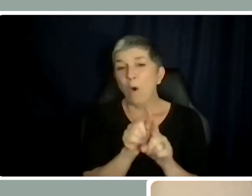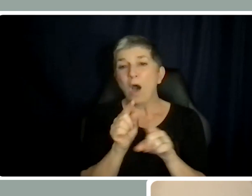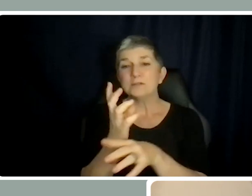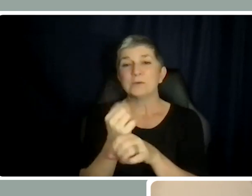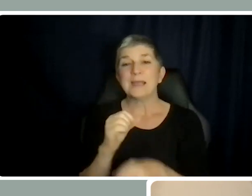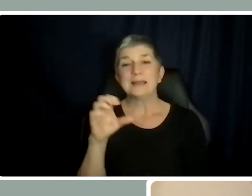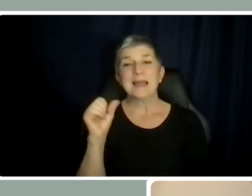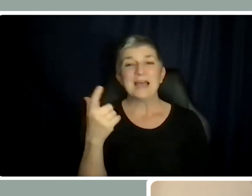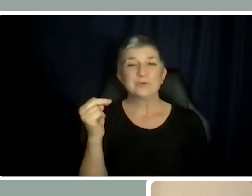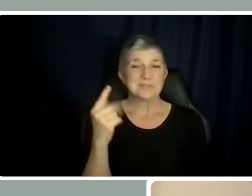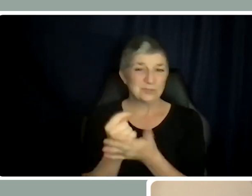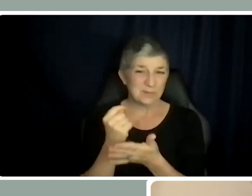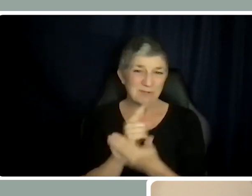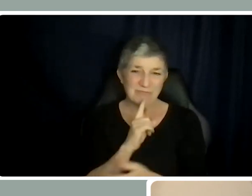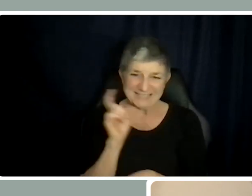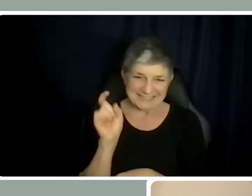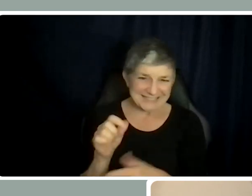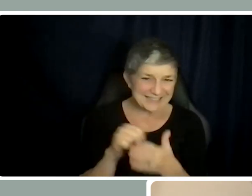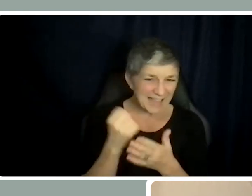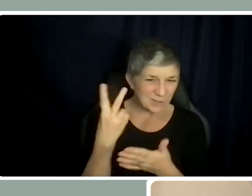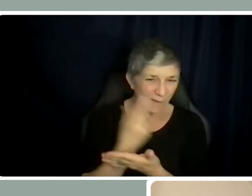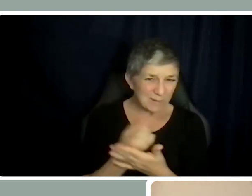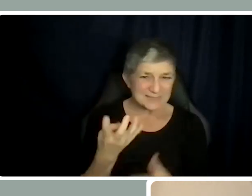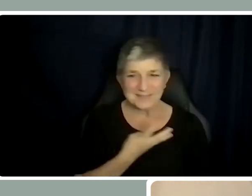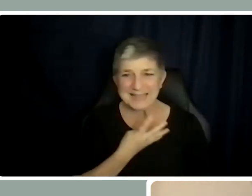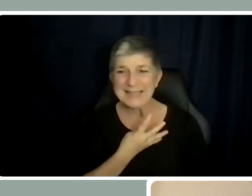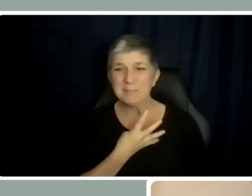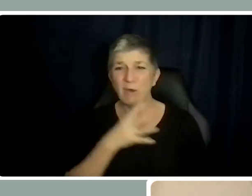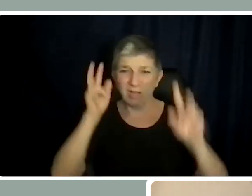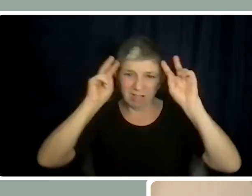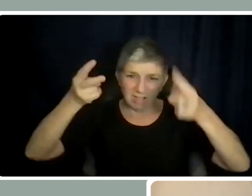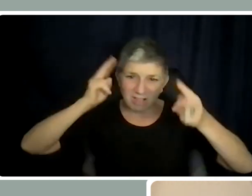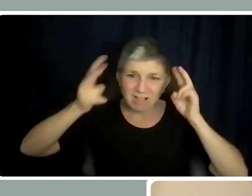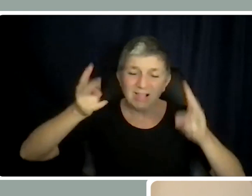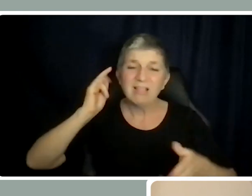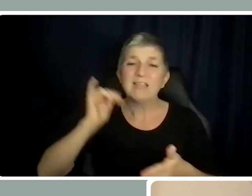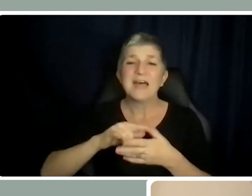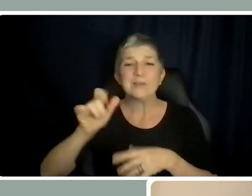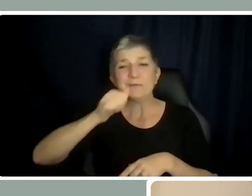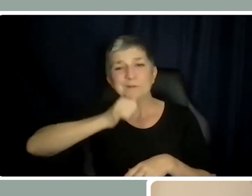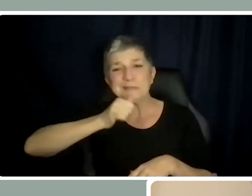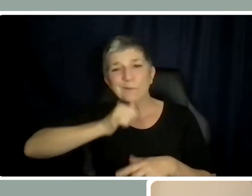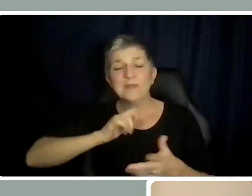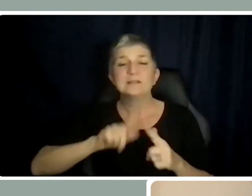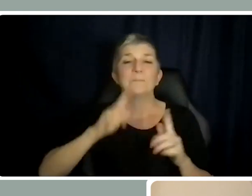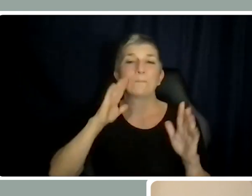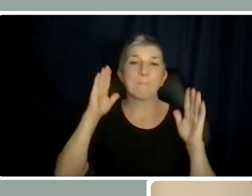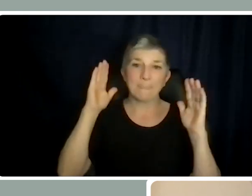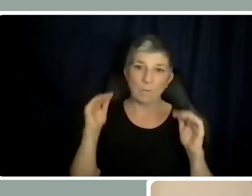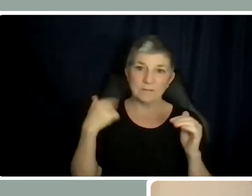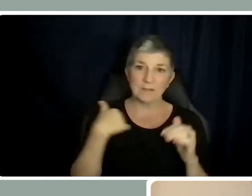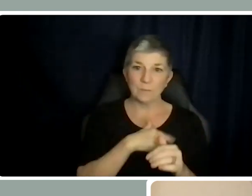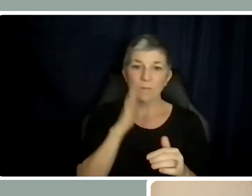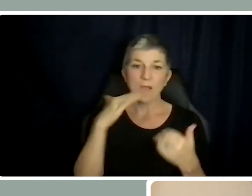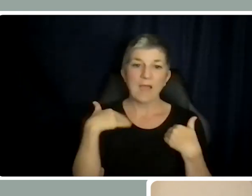estrogen treatments, do you really need that 12 weeks of chemo, losing your hair, all that stuff you have to deal with? So hopefully we'll have